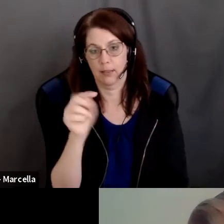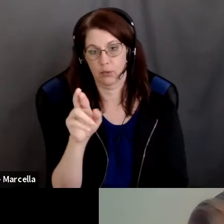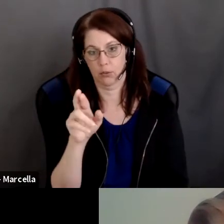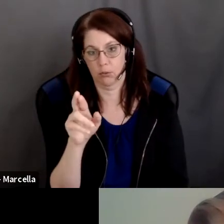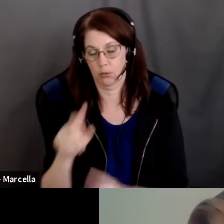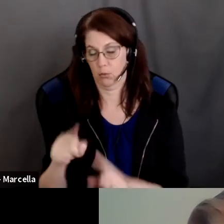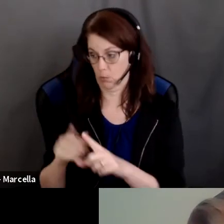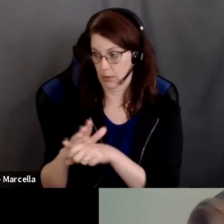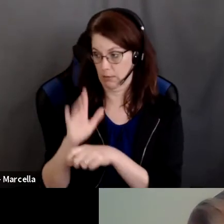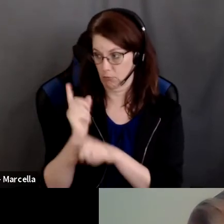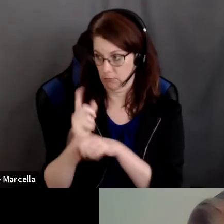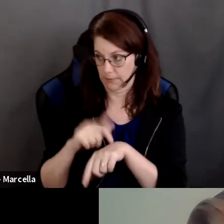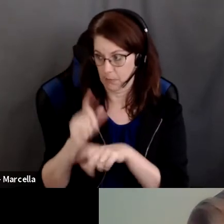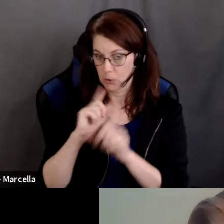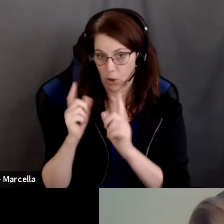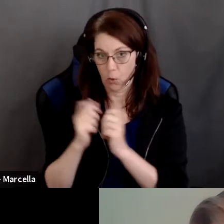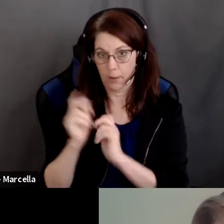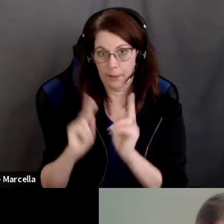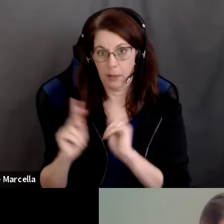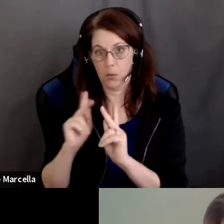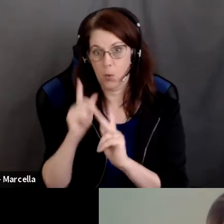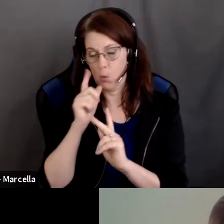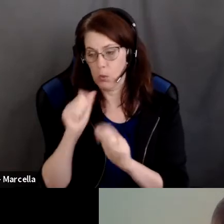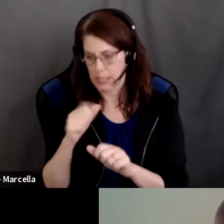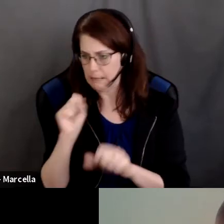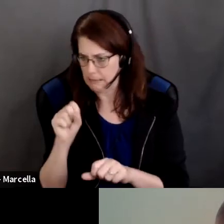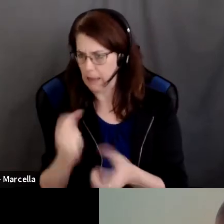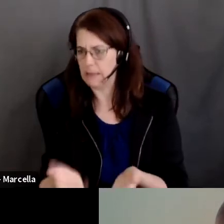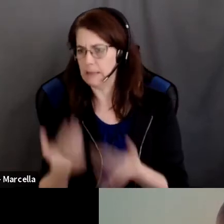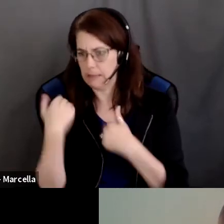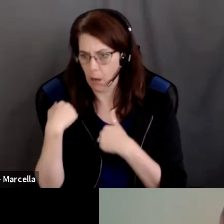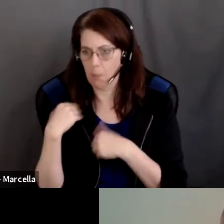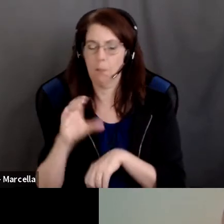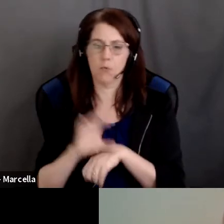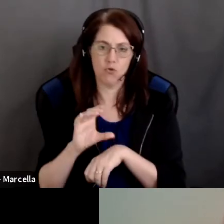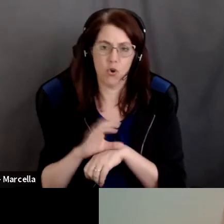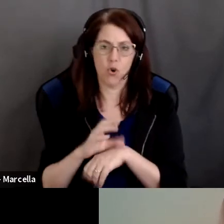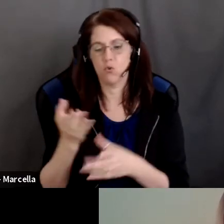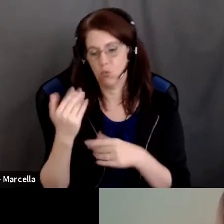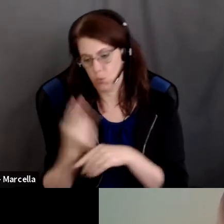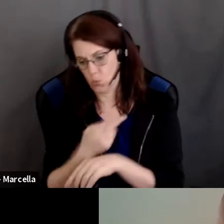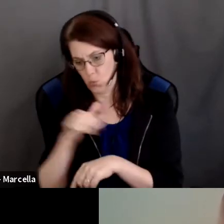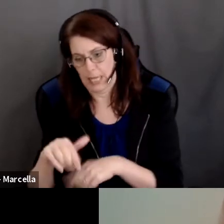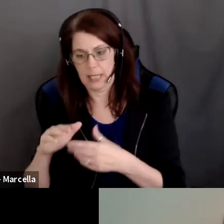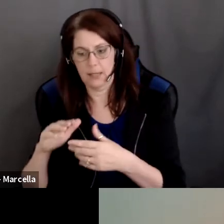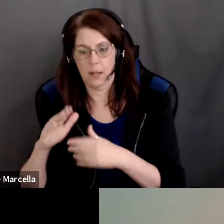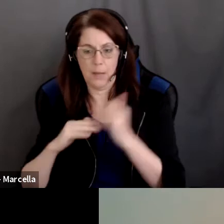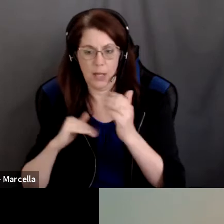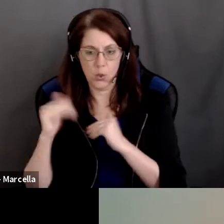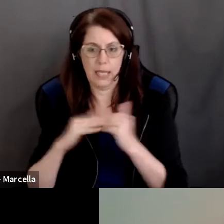talk to whoever was in a position to say, yes, come on into my church, come on into this building, this community center,